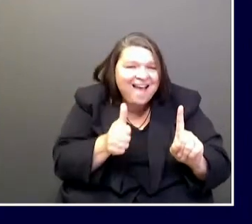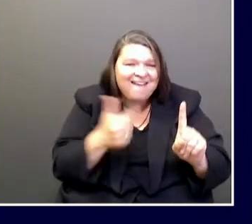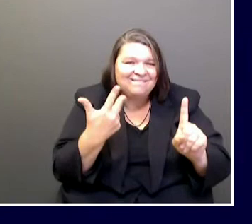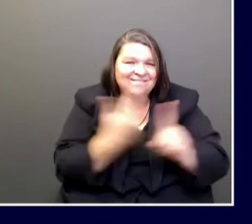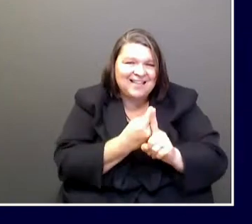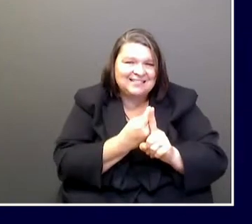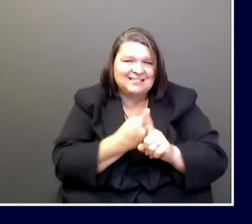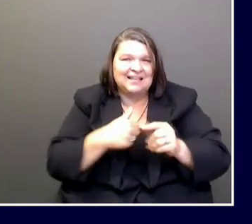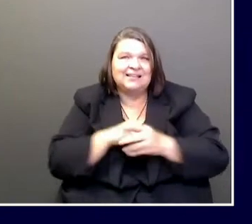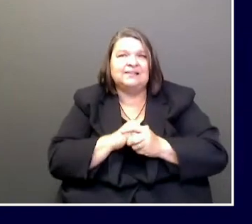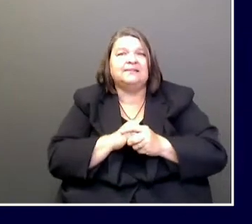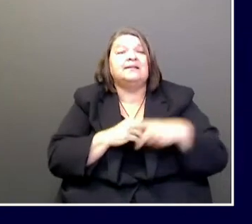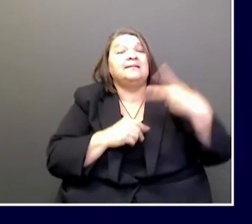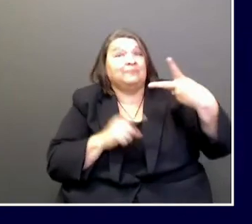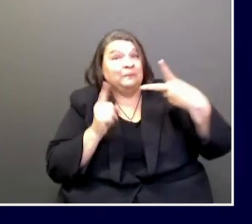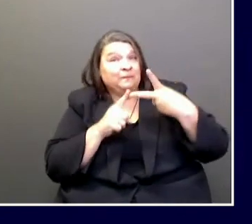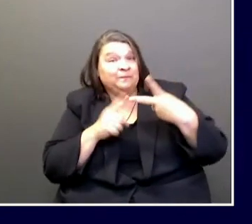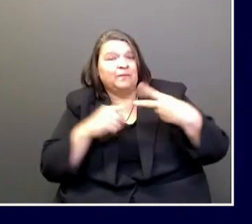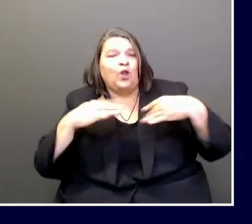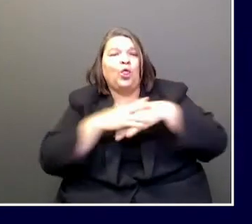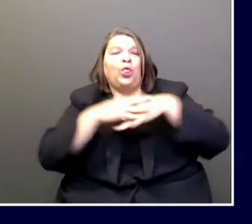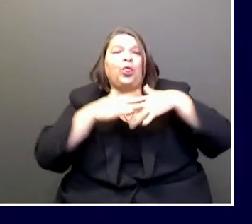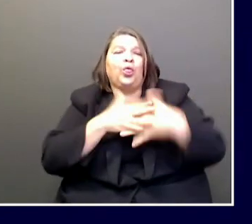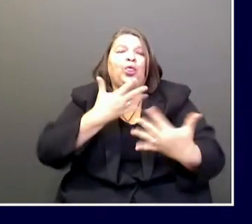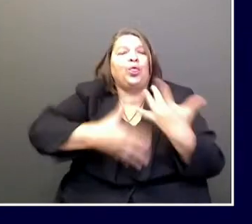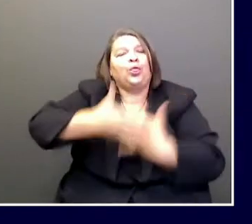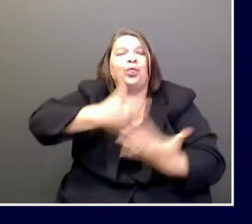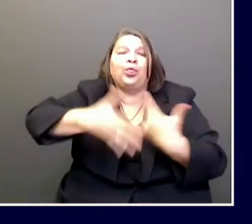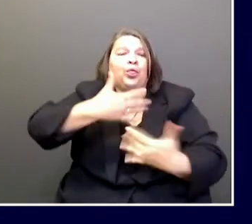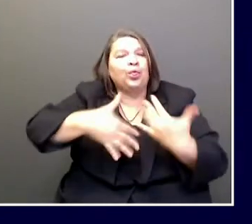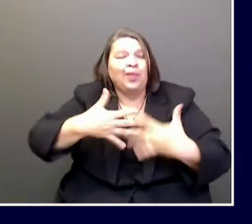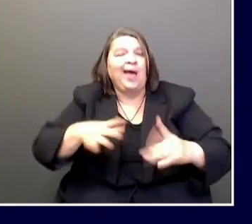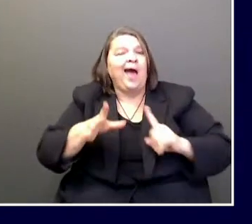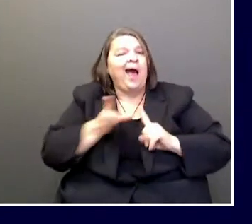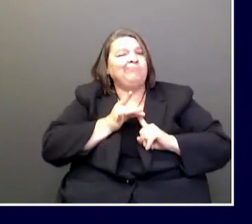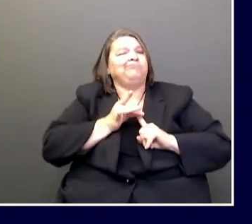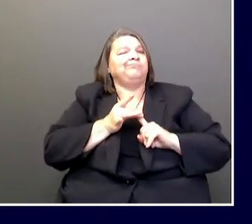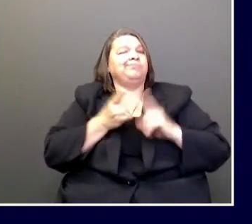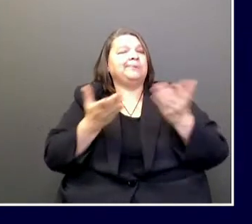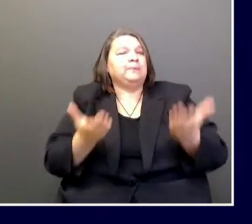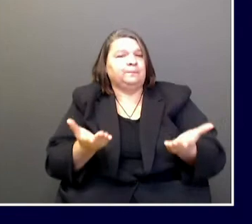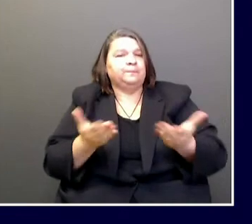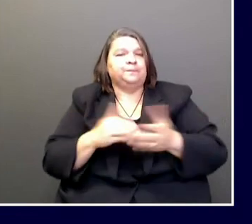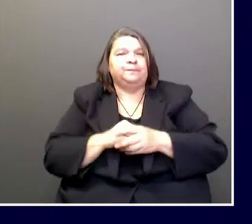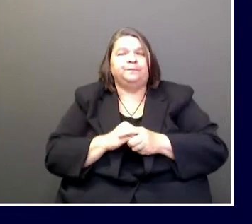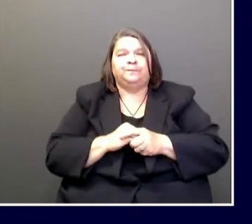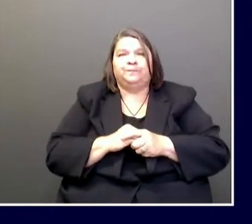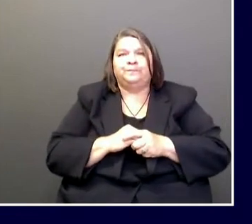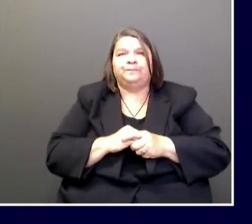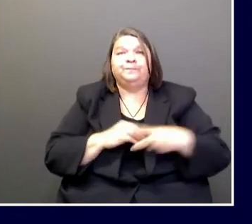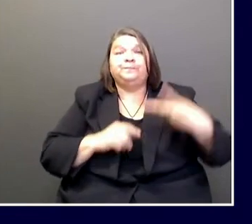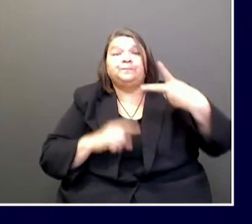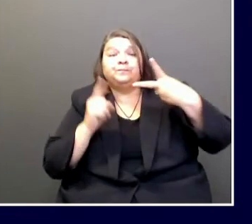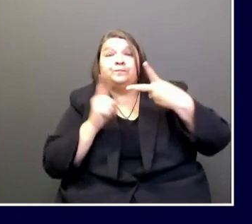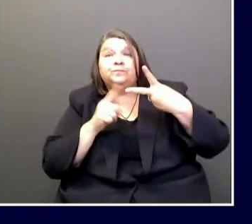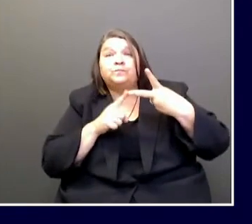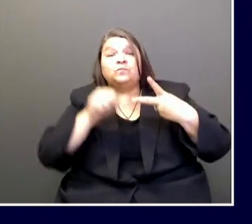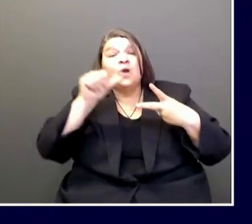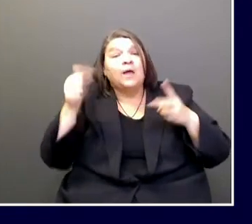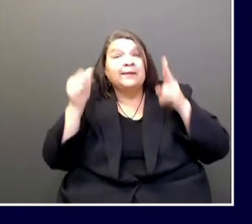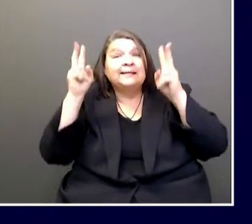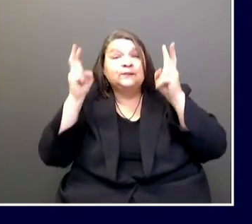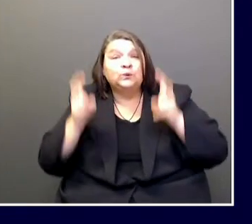vaccinated individuals could inadvertently be transmitting the virus to others who are not yet vaccinated or not